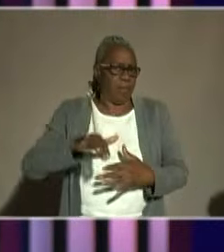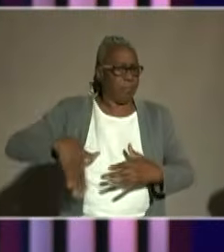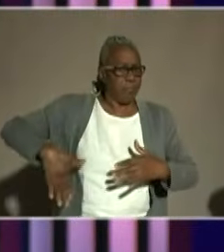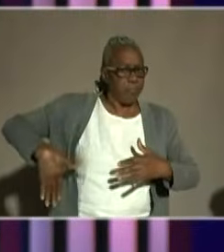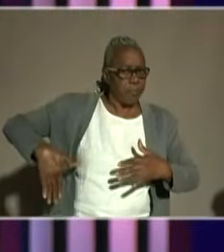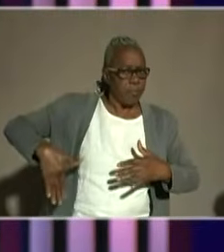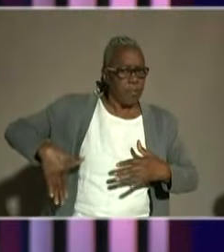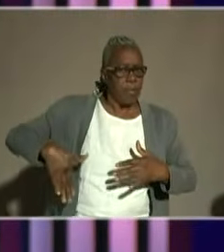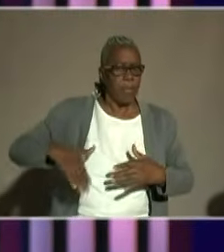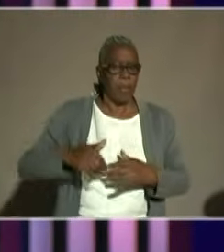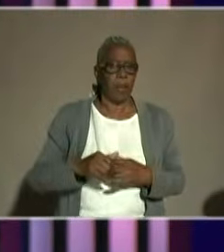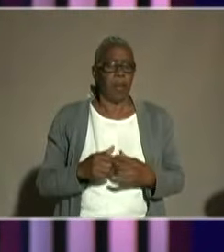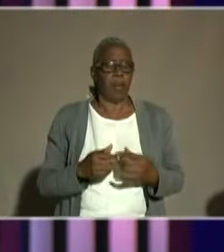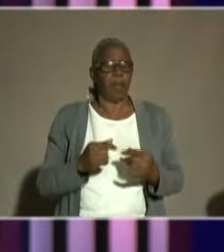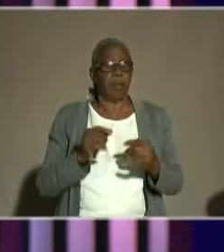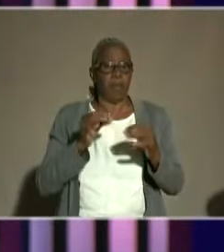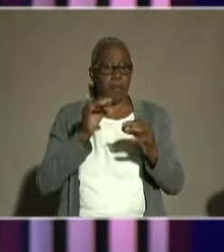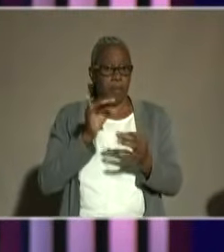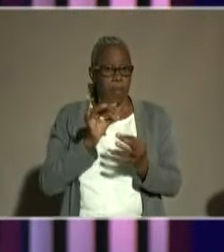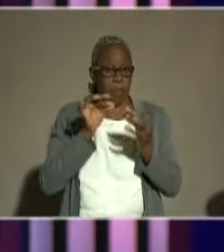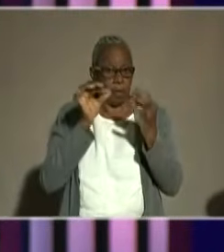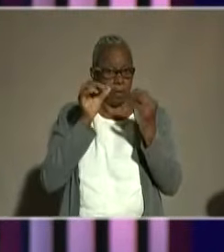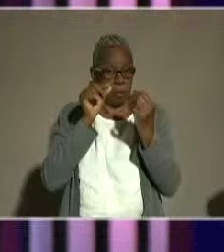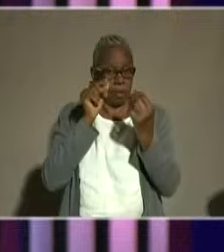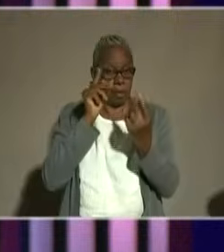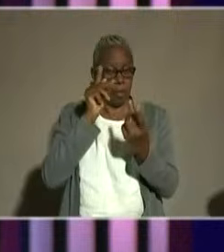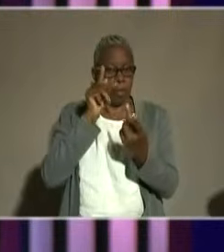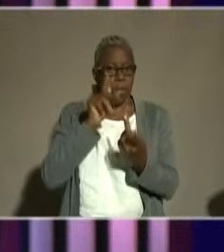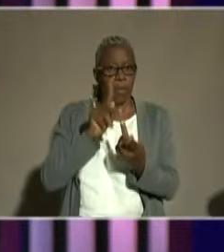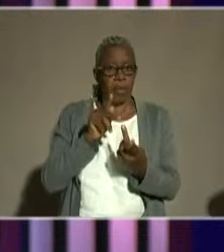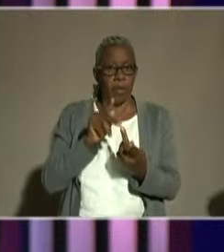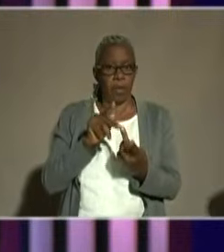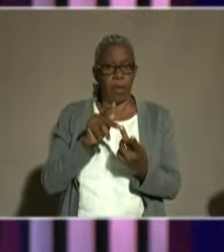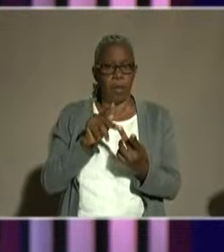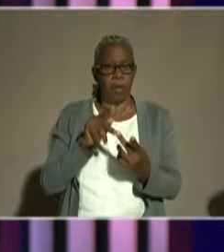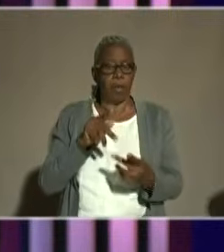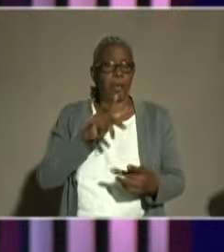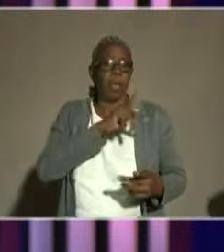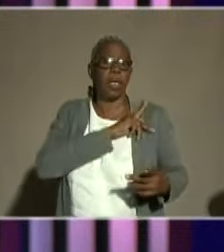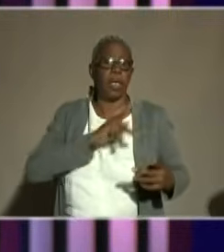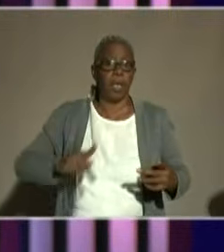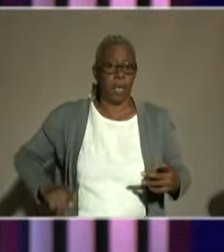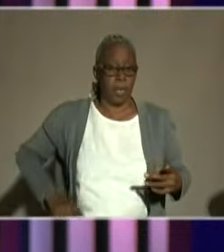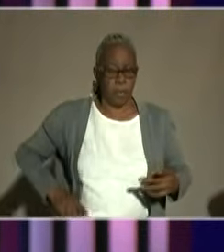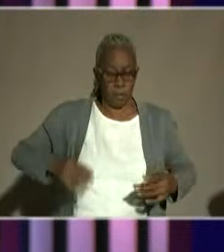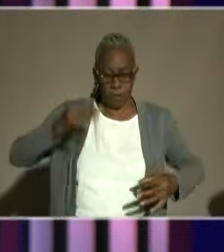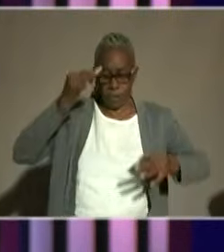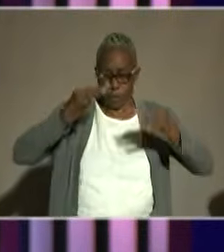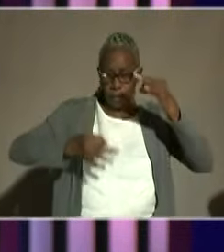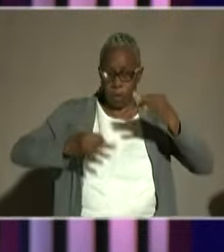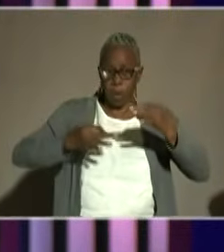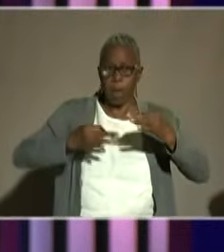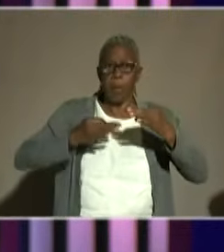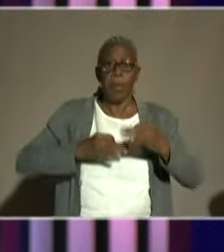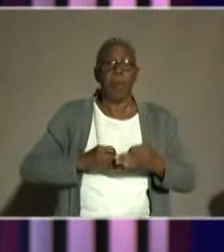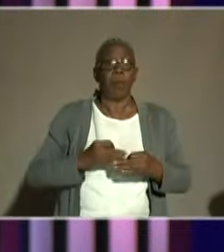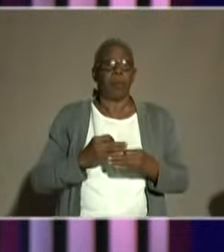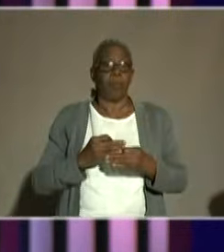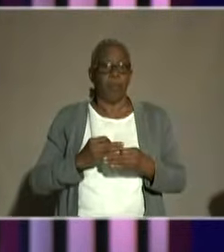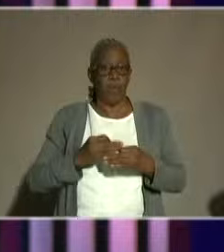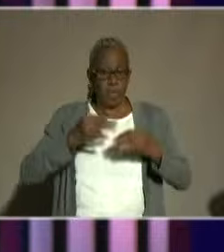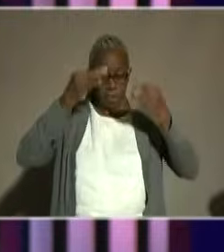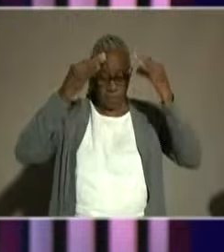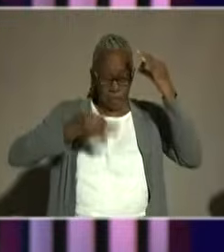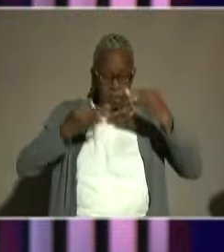in particular our final court, which is now the Privy Council, the King's Court, that makes orders in the name of the King, as opposed